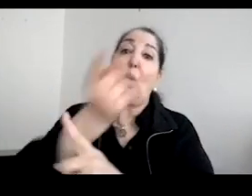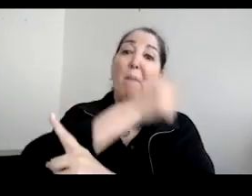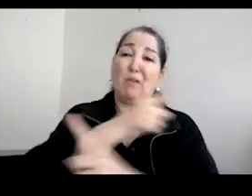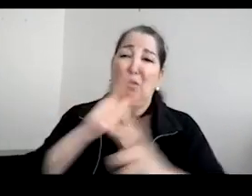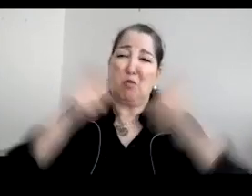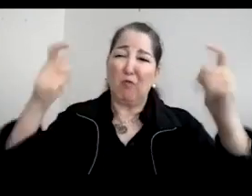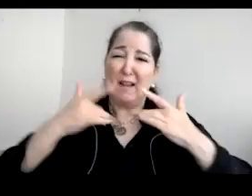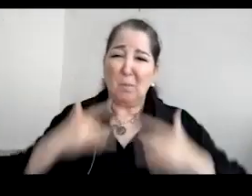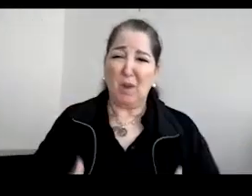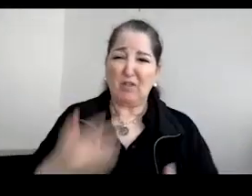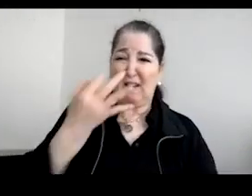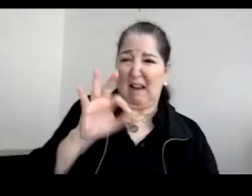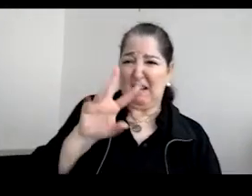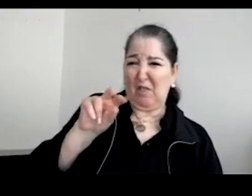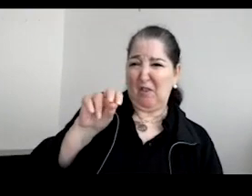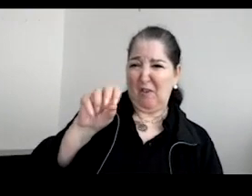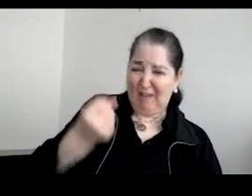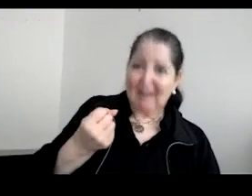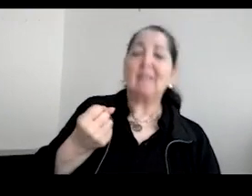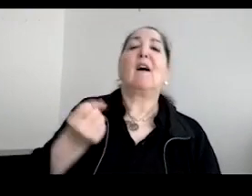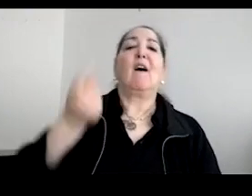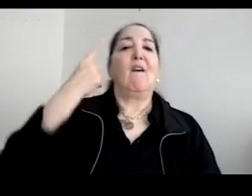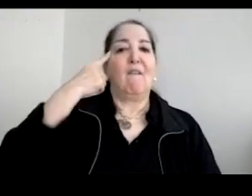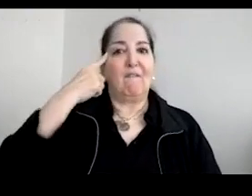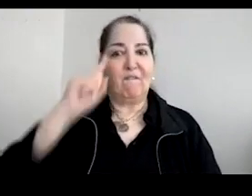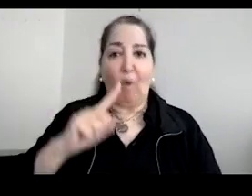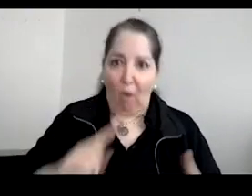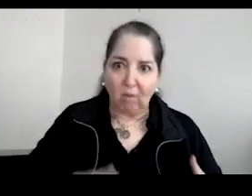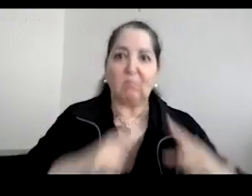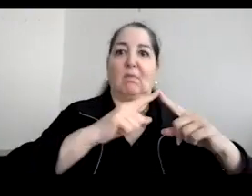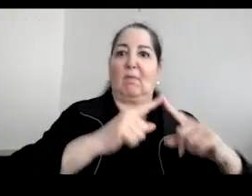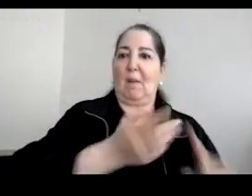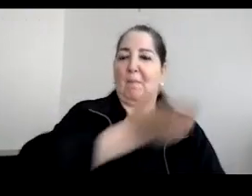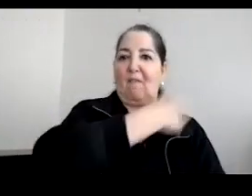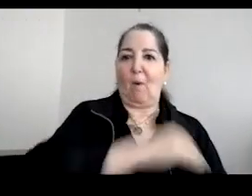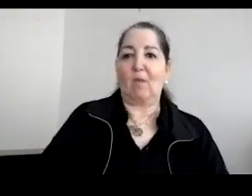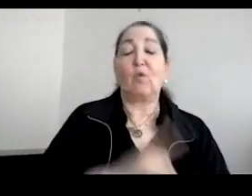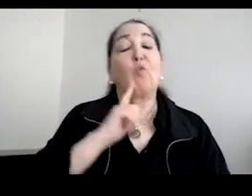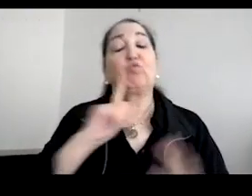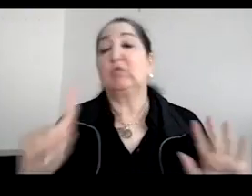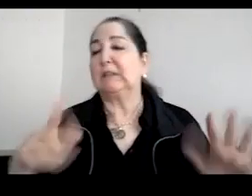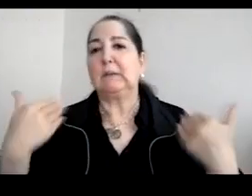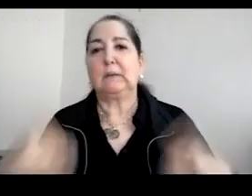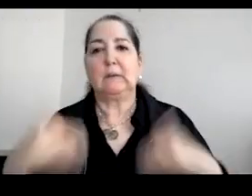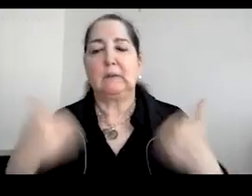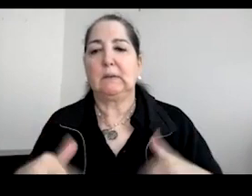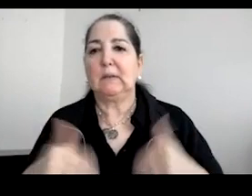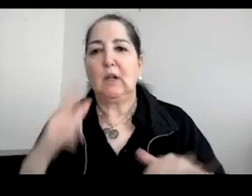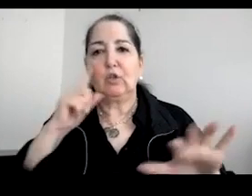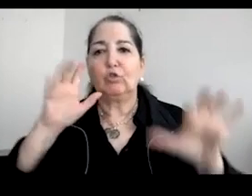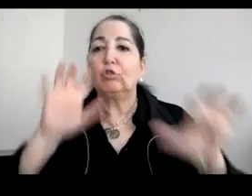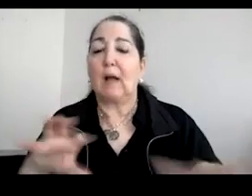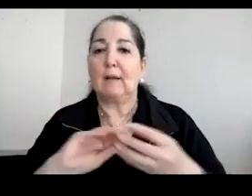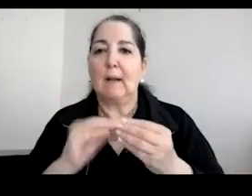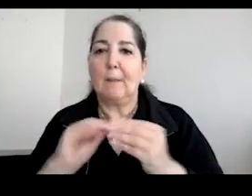comparable in scale. So the crisis has really brought about unprecedented numbers of job losses. And the thing that's really distinctive about